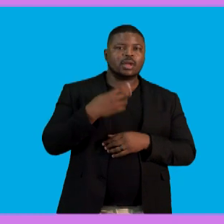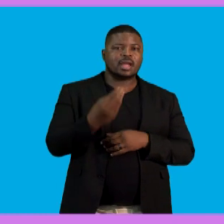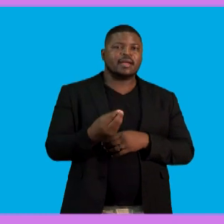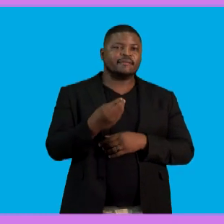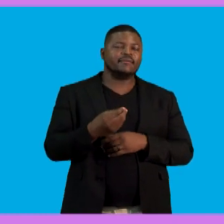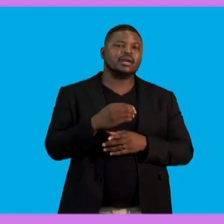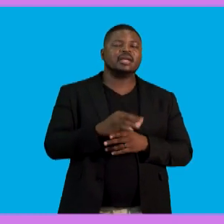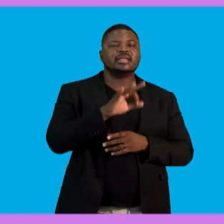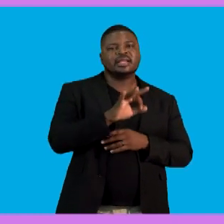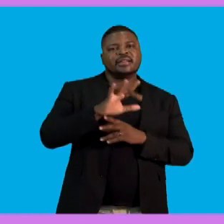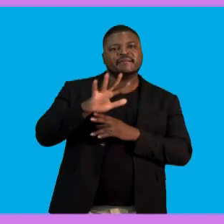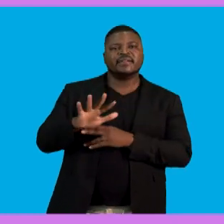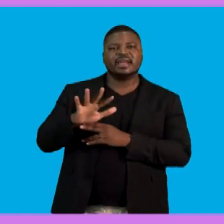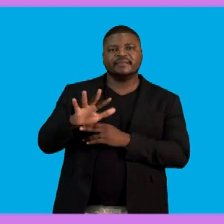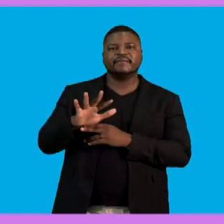have